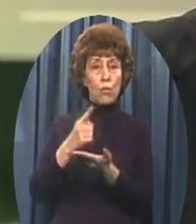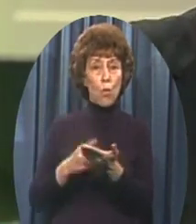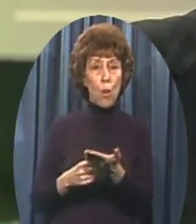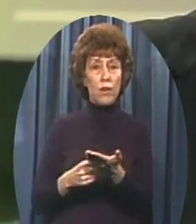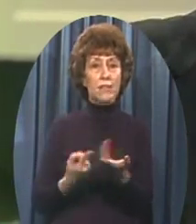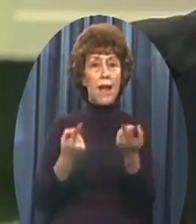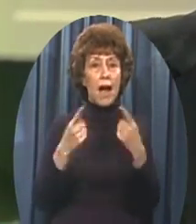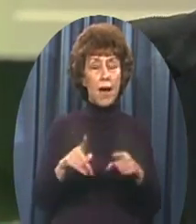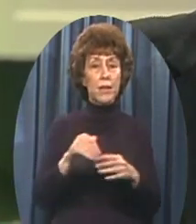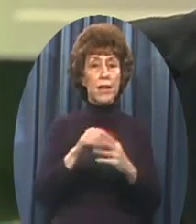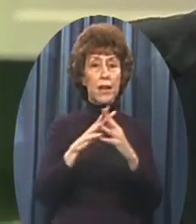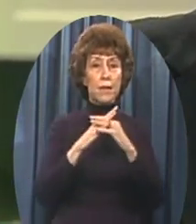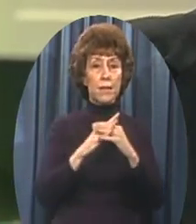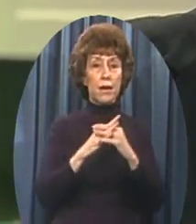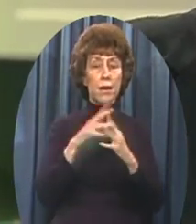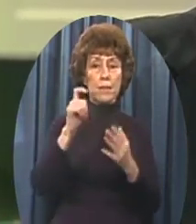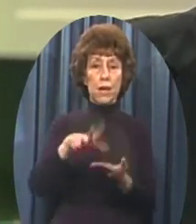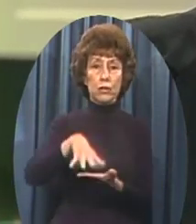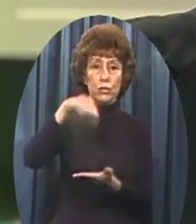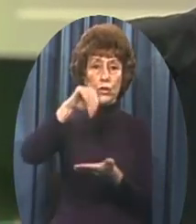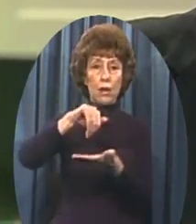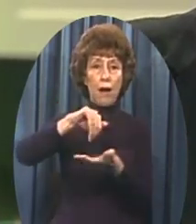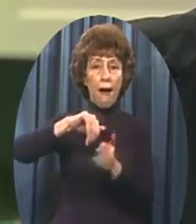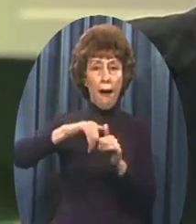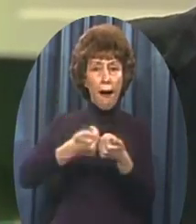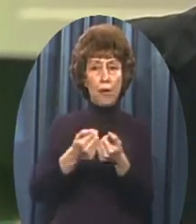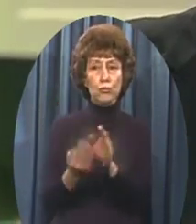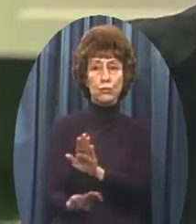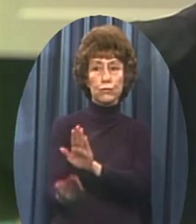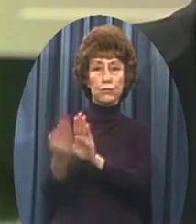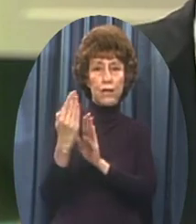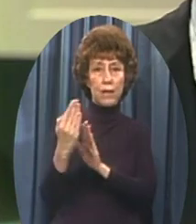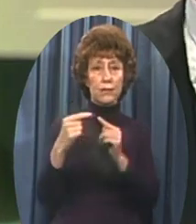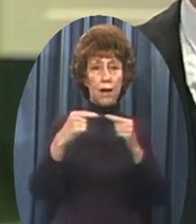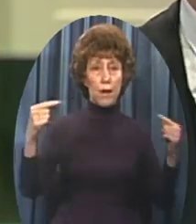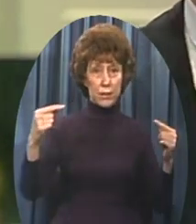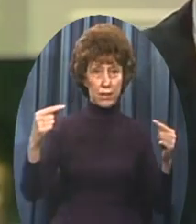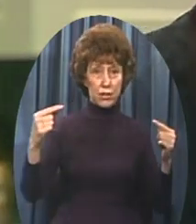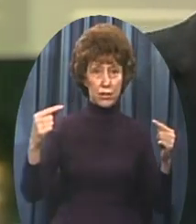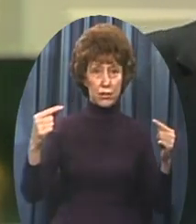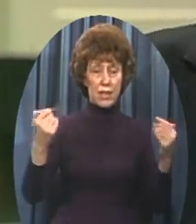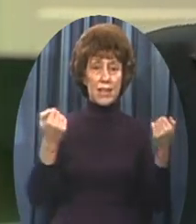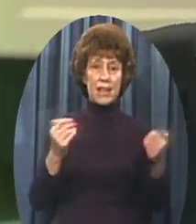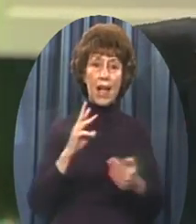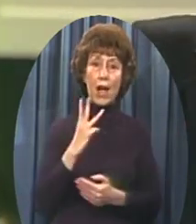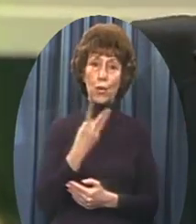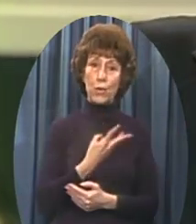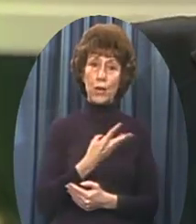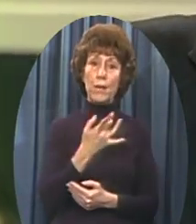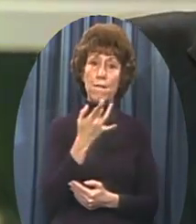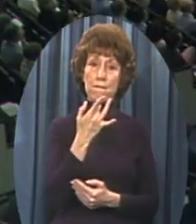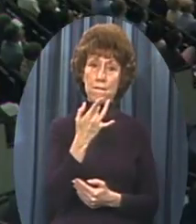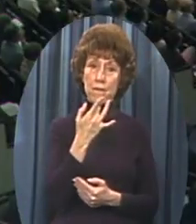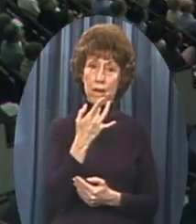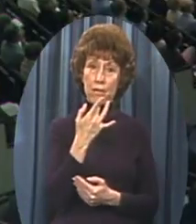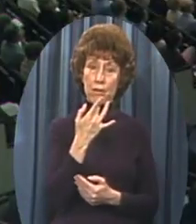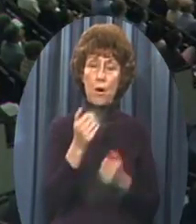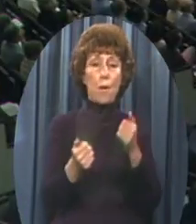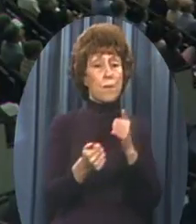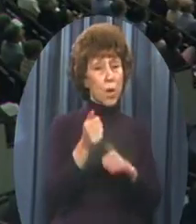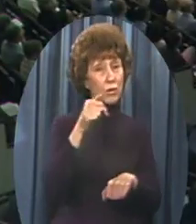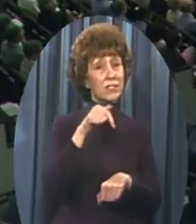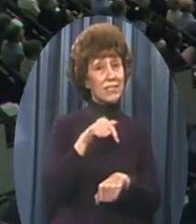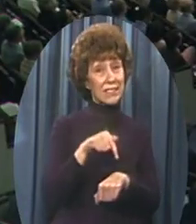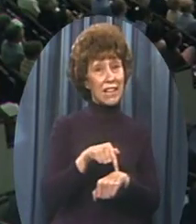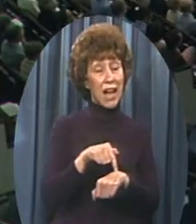opposition. We have been favored, really, by, in the main part, objective press people. When they